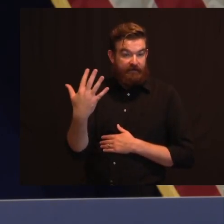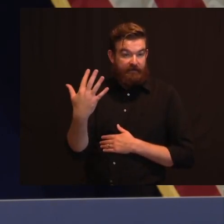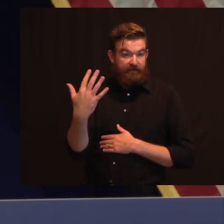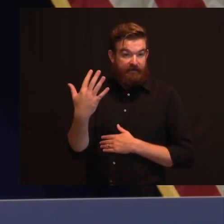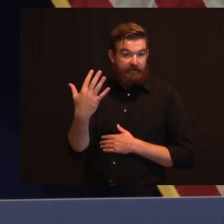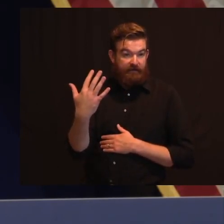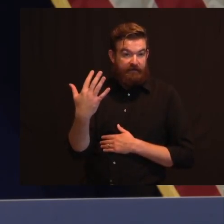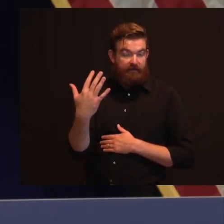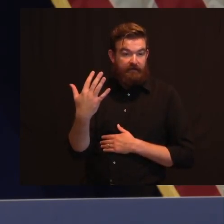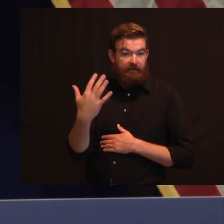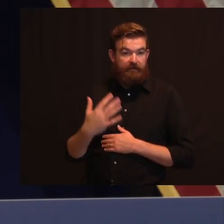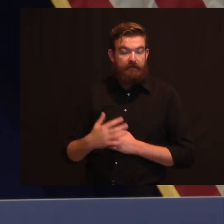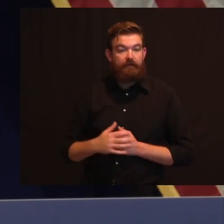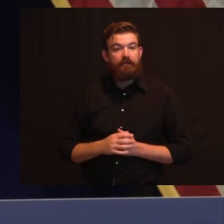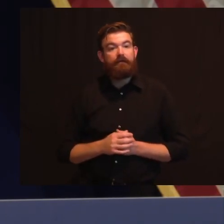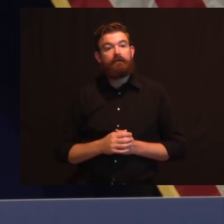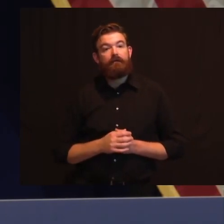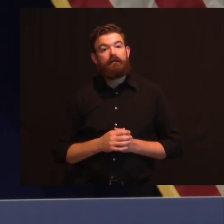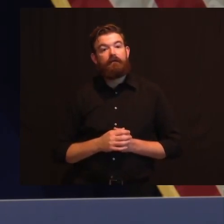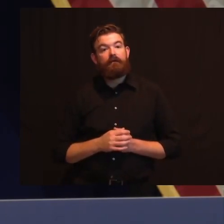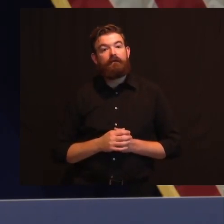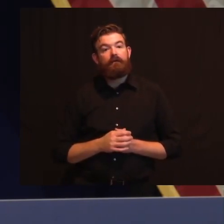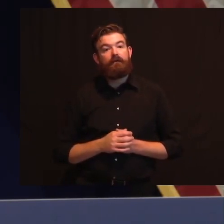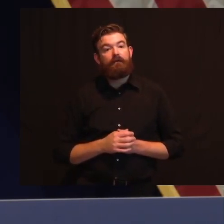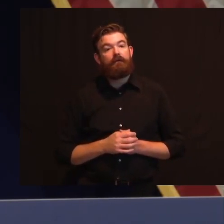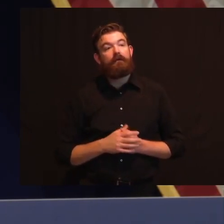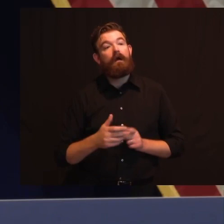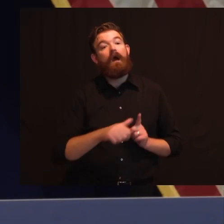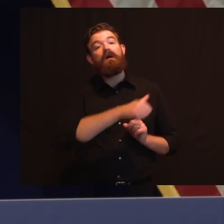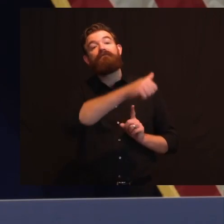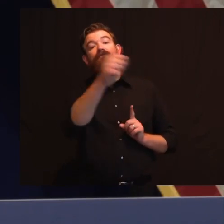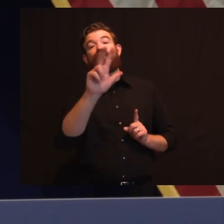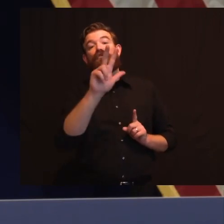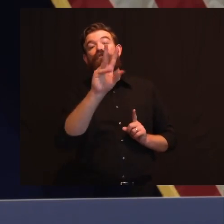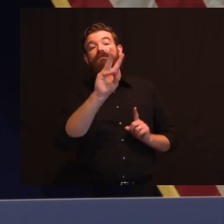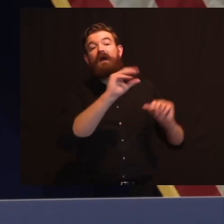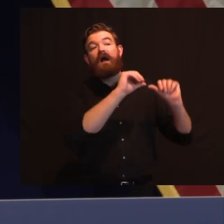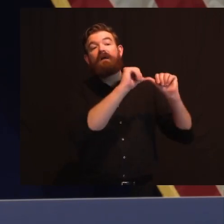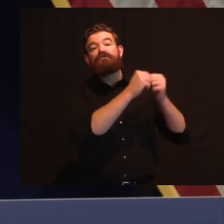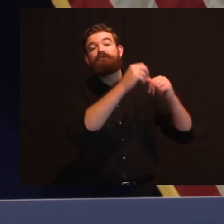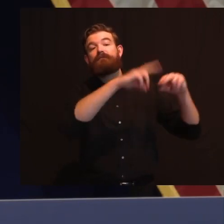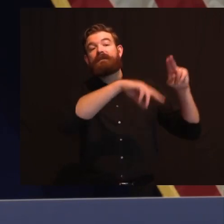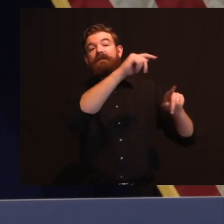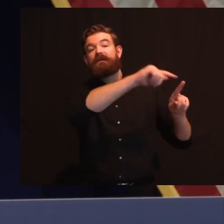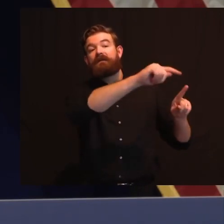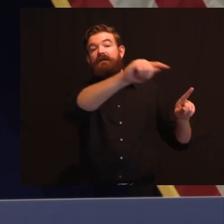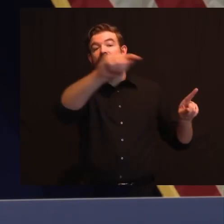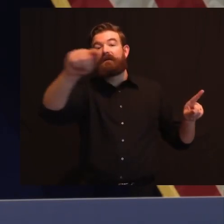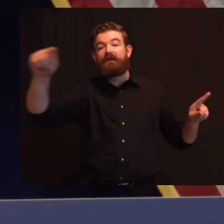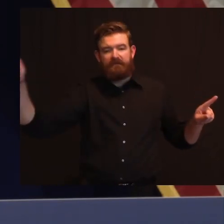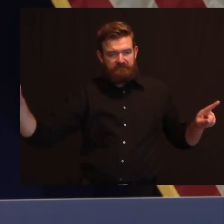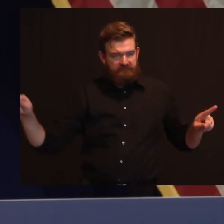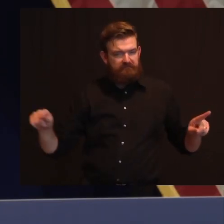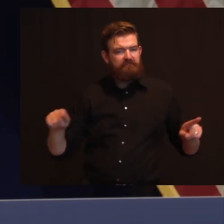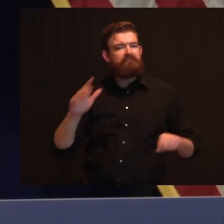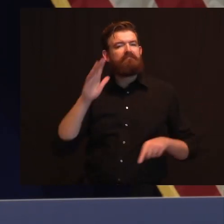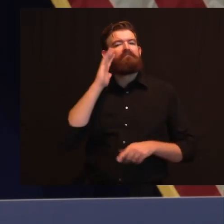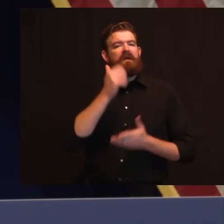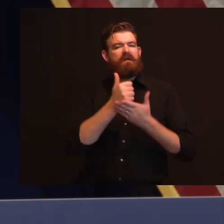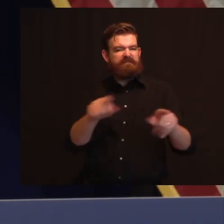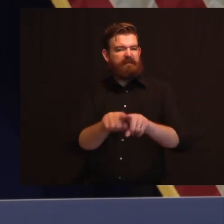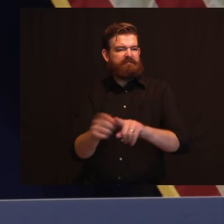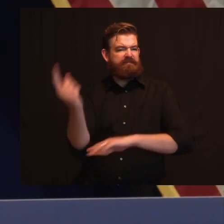36 agencies, if you arrive by 8 a.m., you will get a ticket, you'll be served that day. In fact, the time at which the last person got a ticket to be served